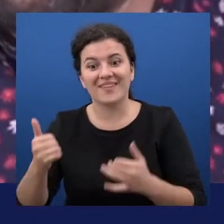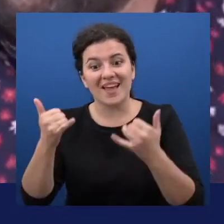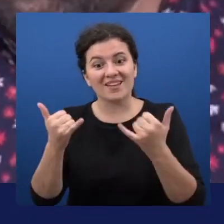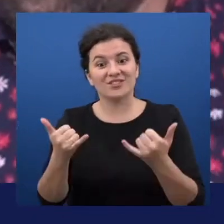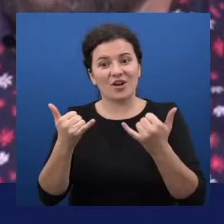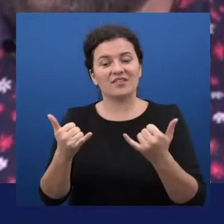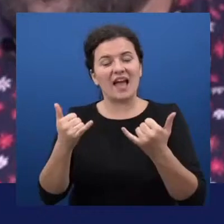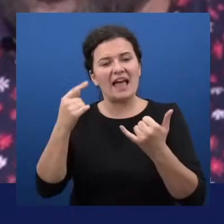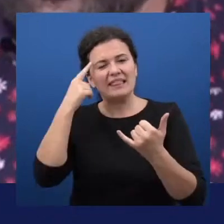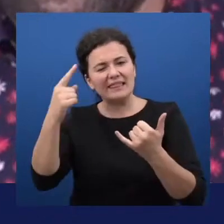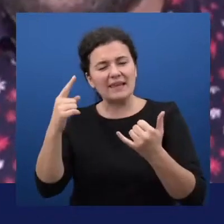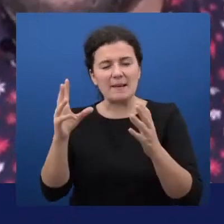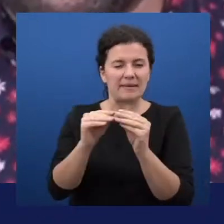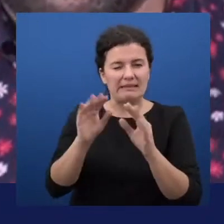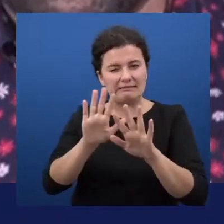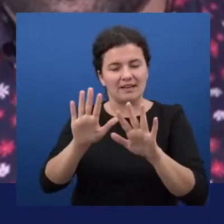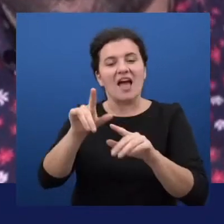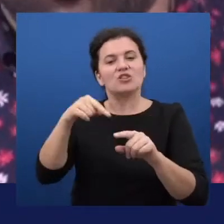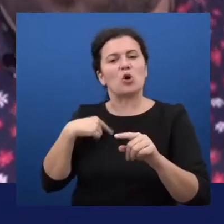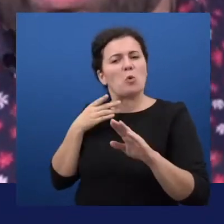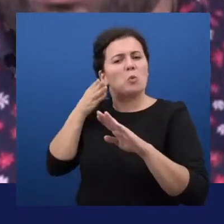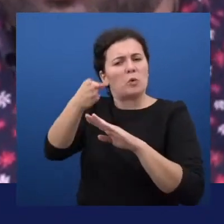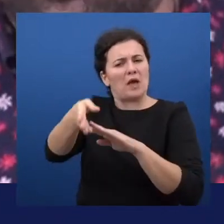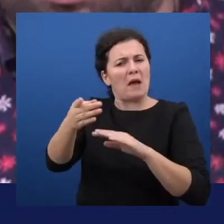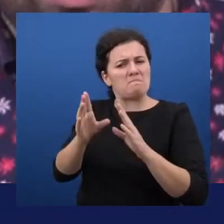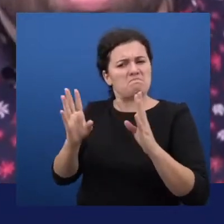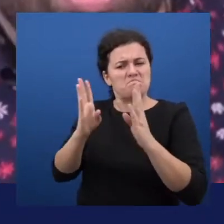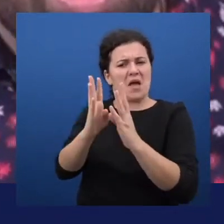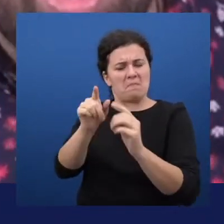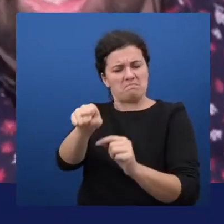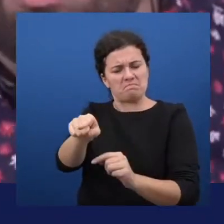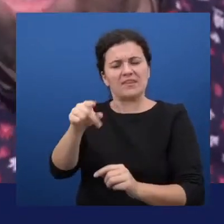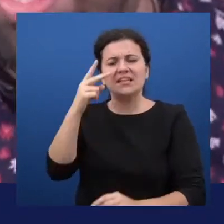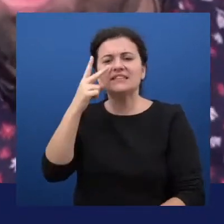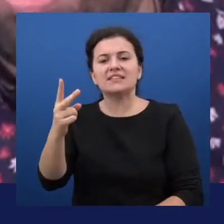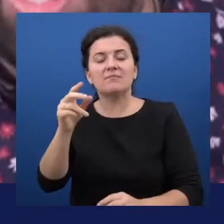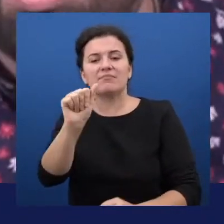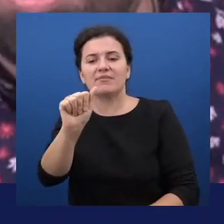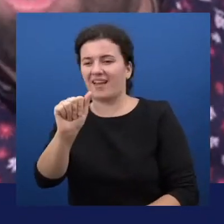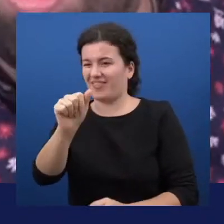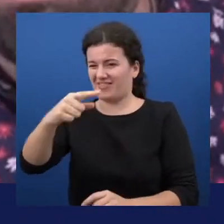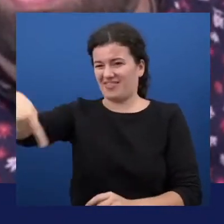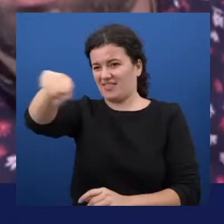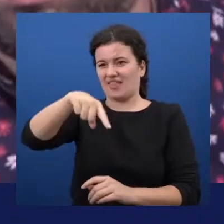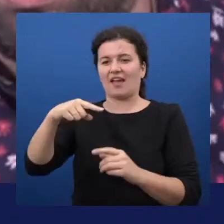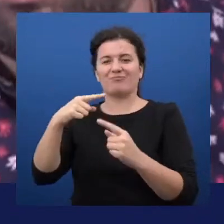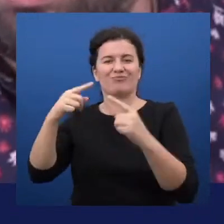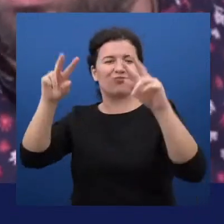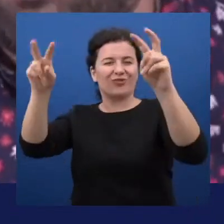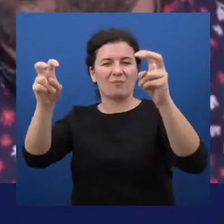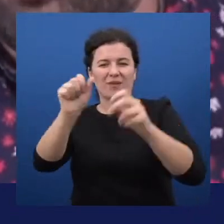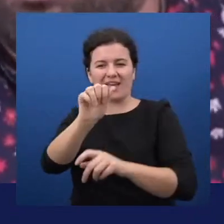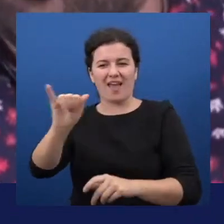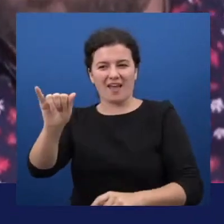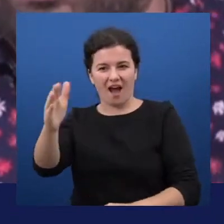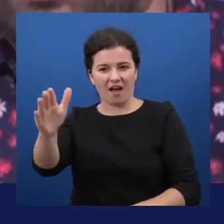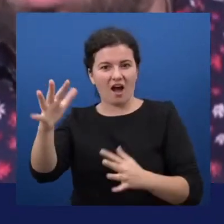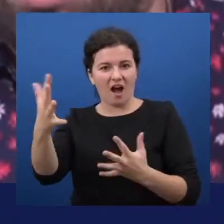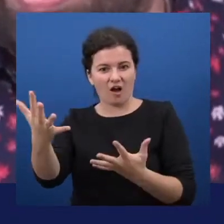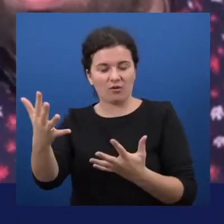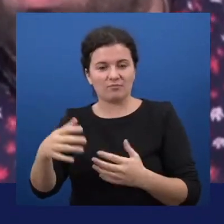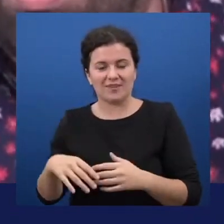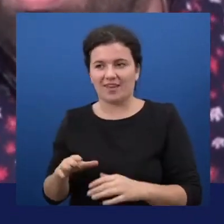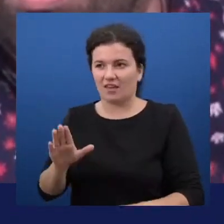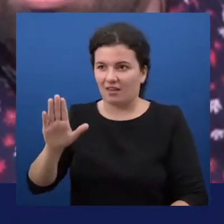they were talking about AI in such a way that I was like, hey, friends. But I'm going to stay. Sorry to bring this